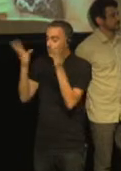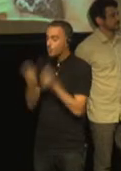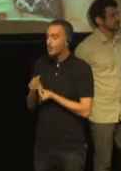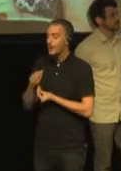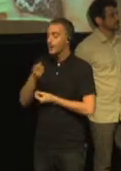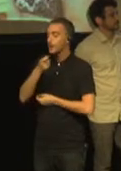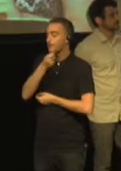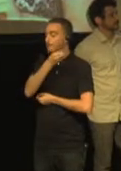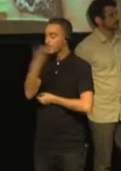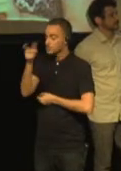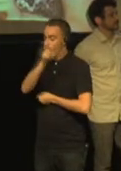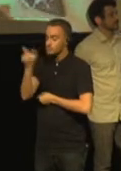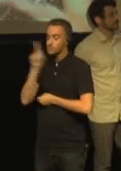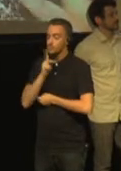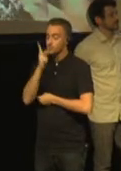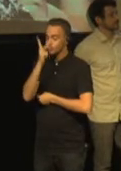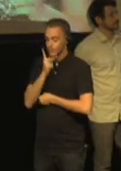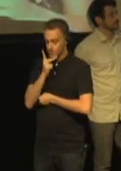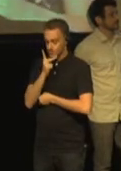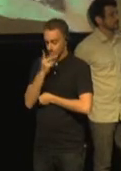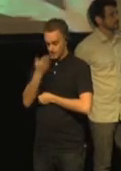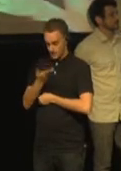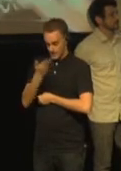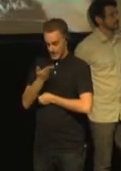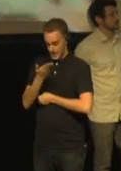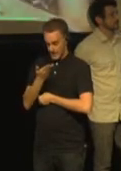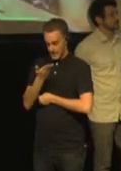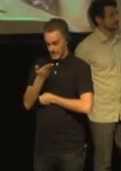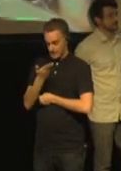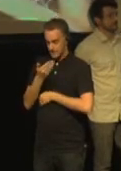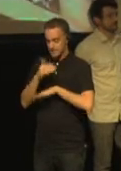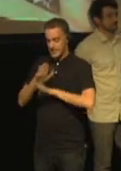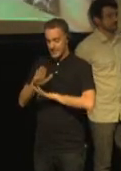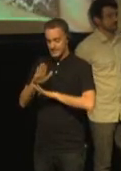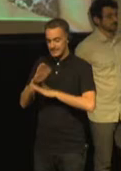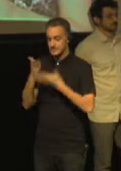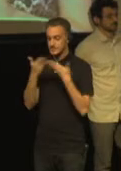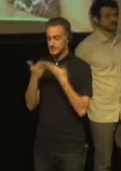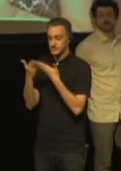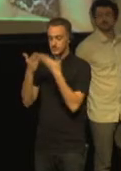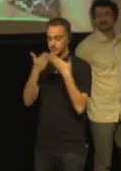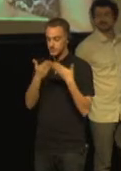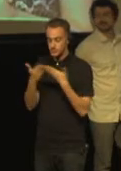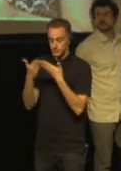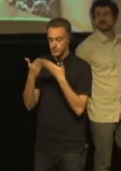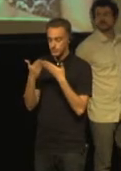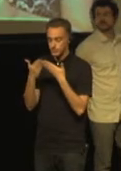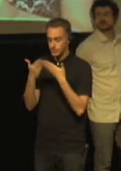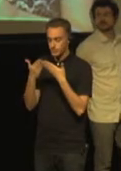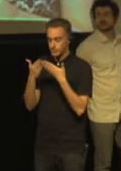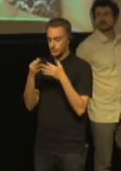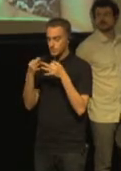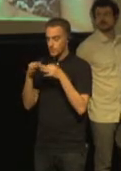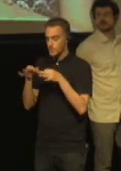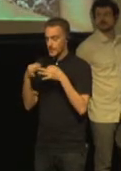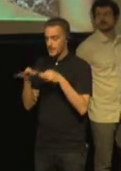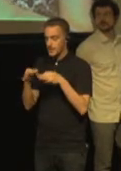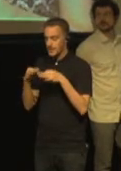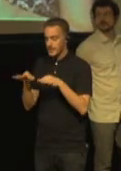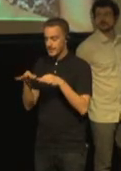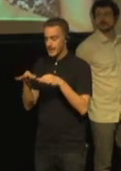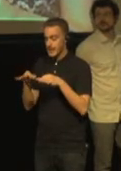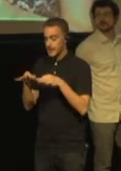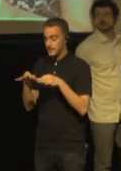usually administered by paper, sometimes over the phone, but both ways which are not